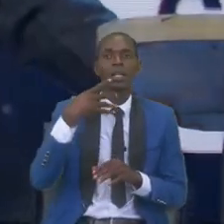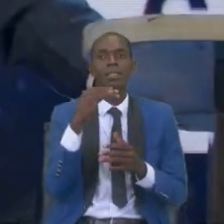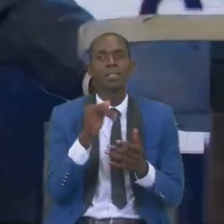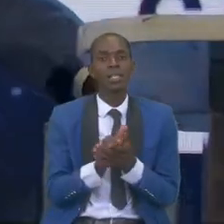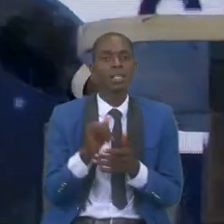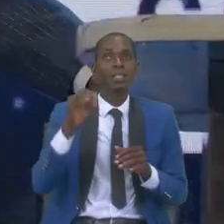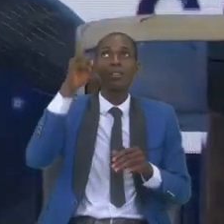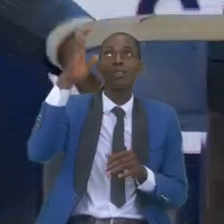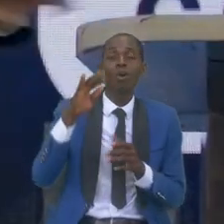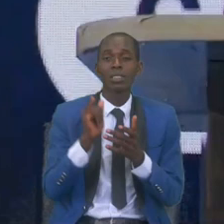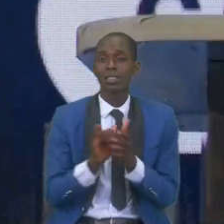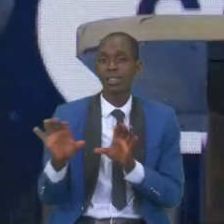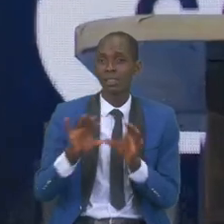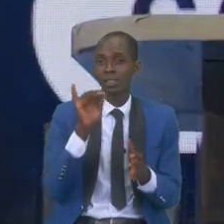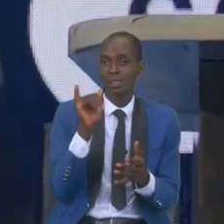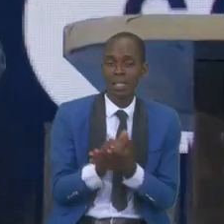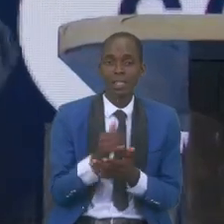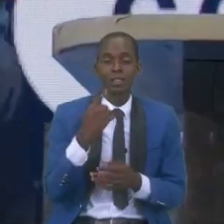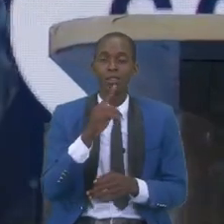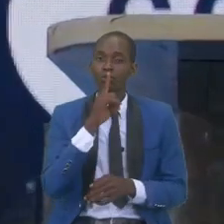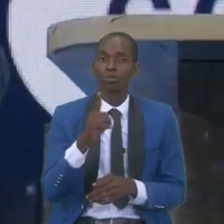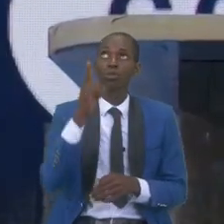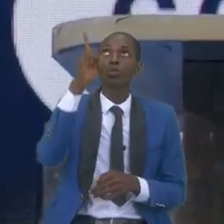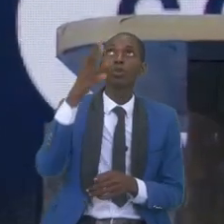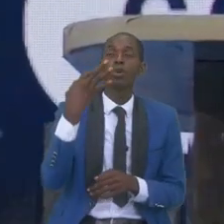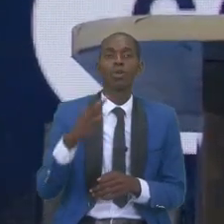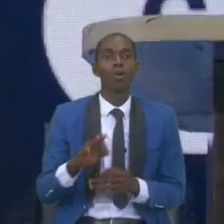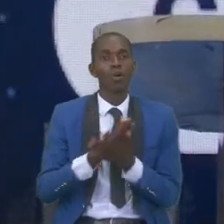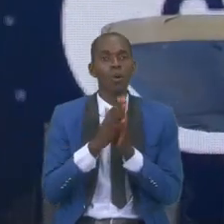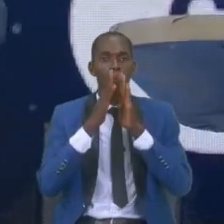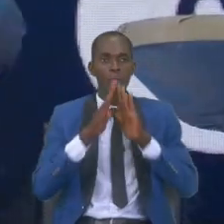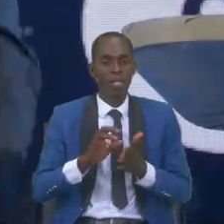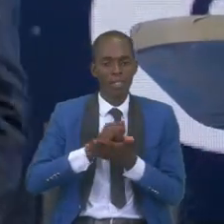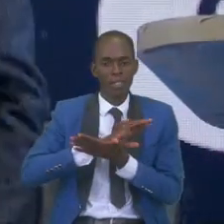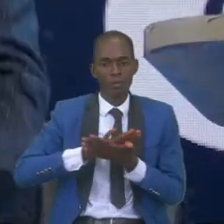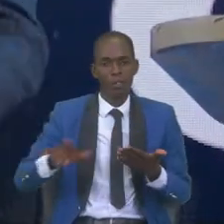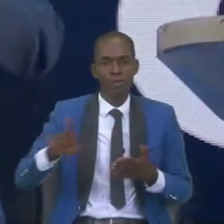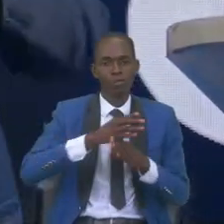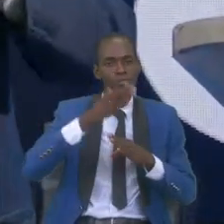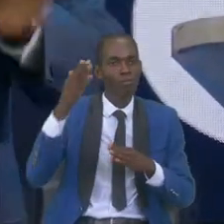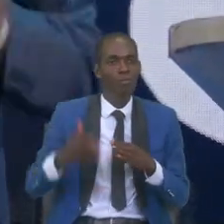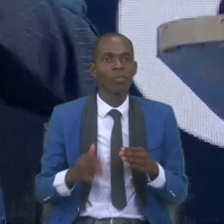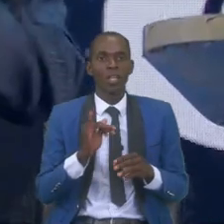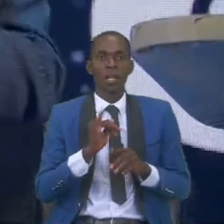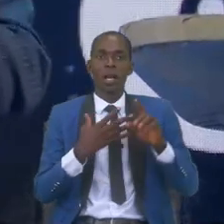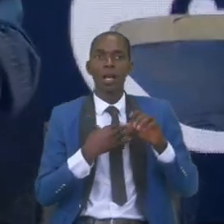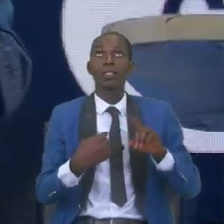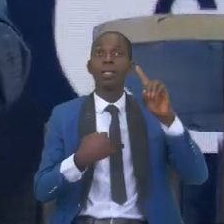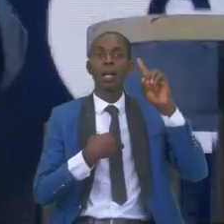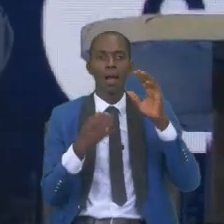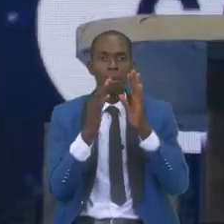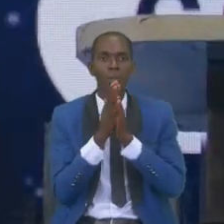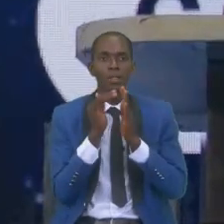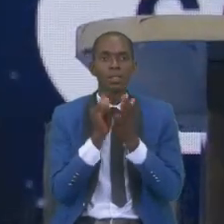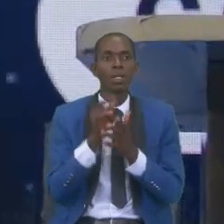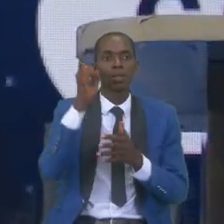did that, the very God of peace, sanctify you wholly. And I pray, God, your whole spirit